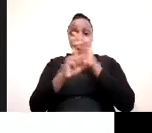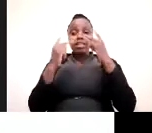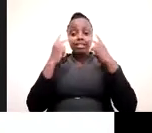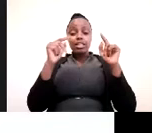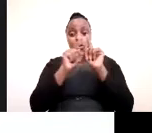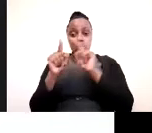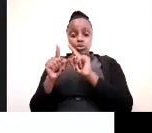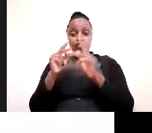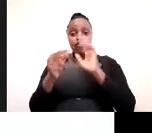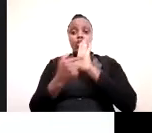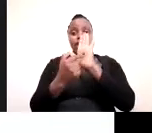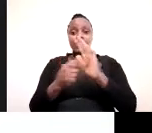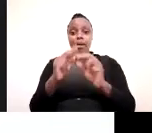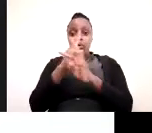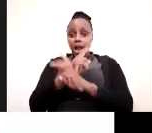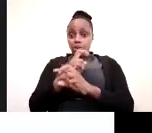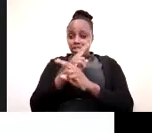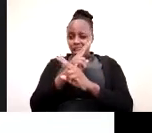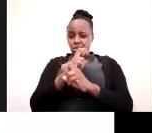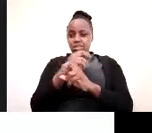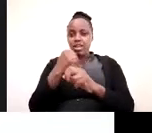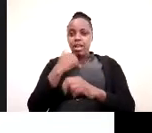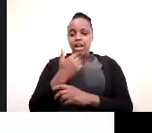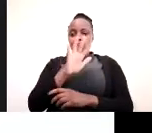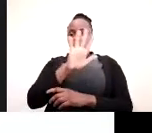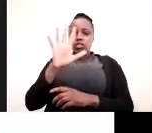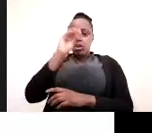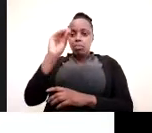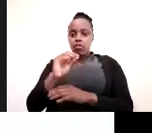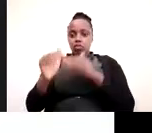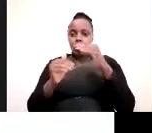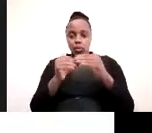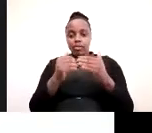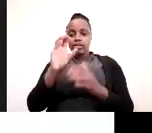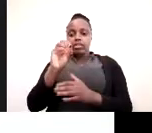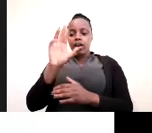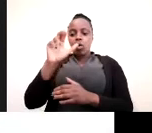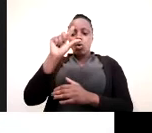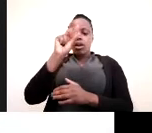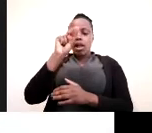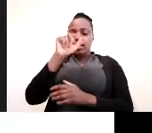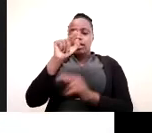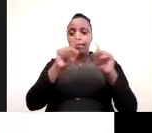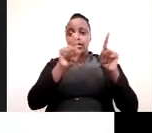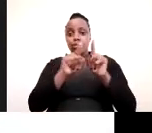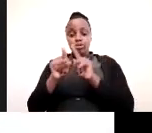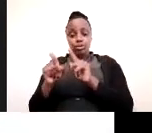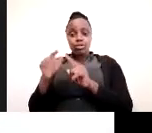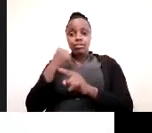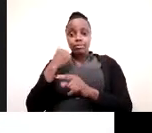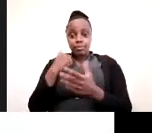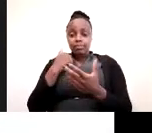for instance, has more than 25% of land occupied by organics. But you have also, which is, I would say, the